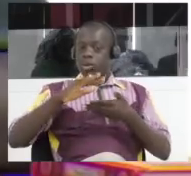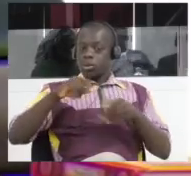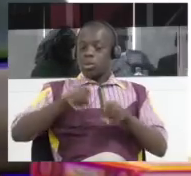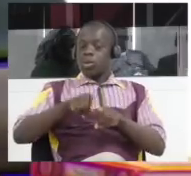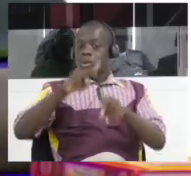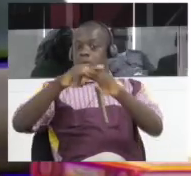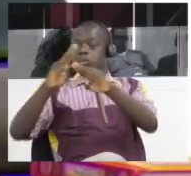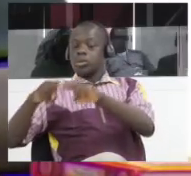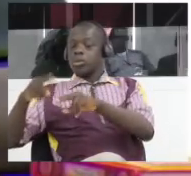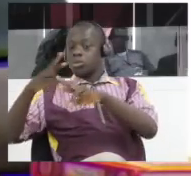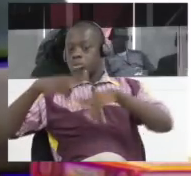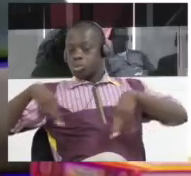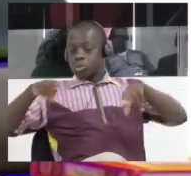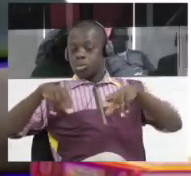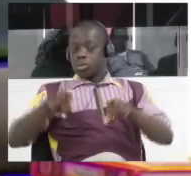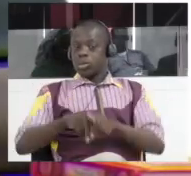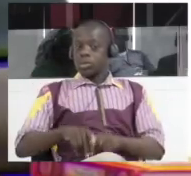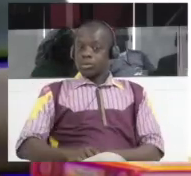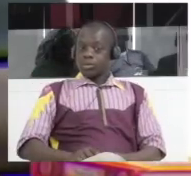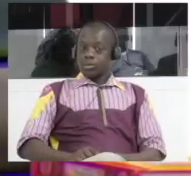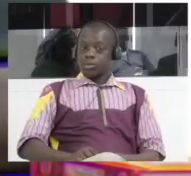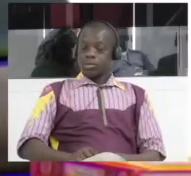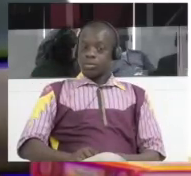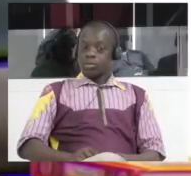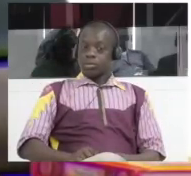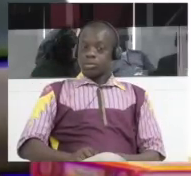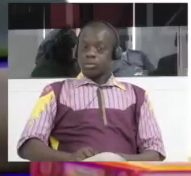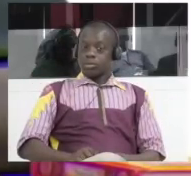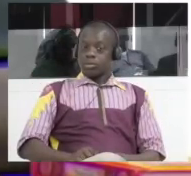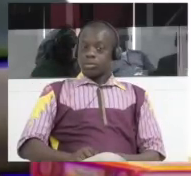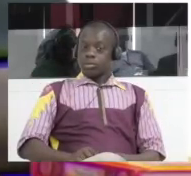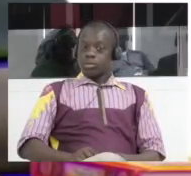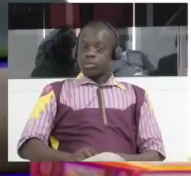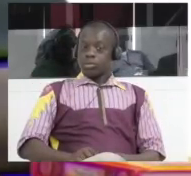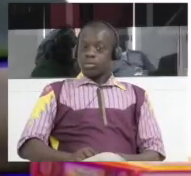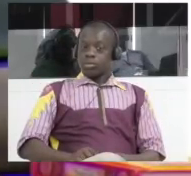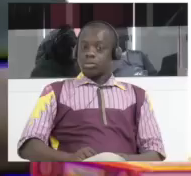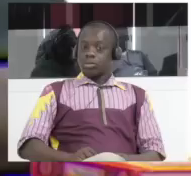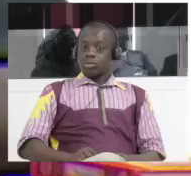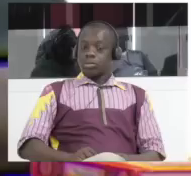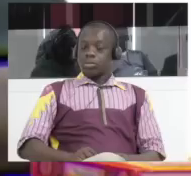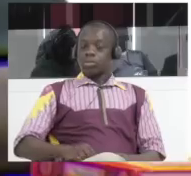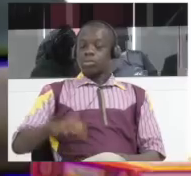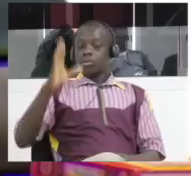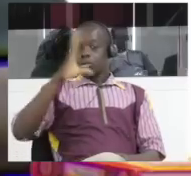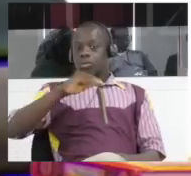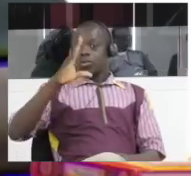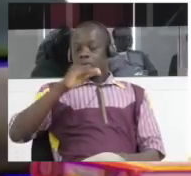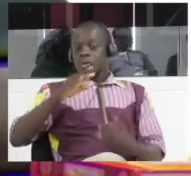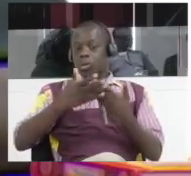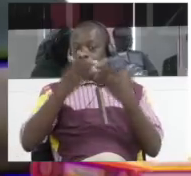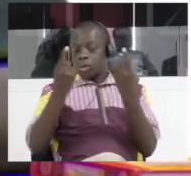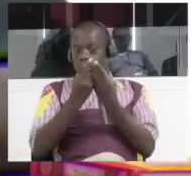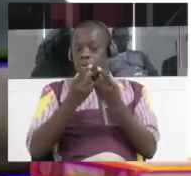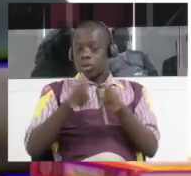in his sitting room, and that stated among many things that he has conveyed our message to